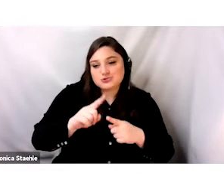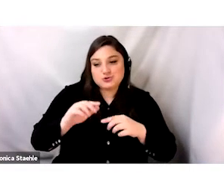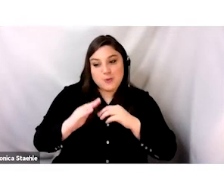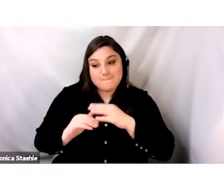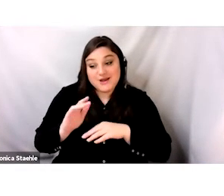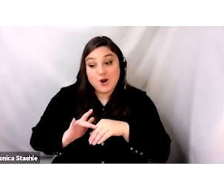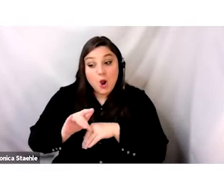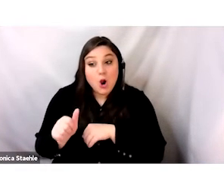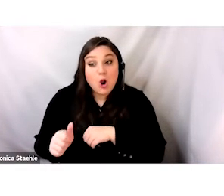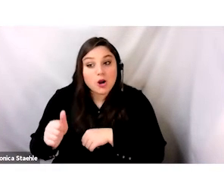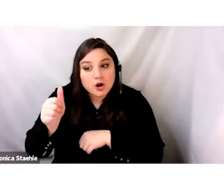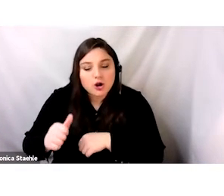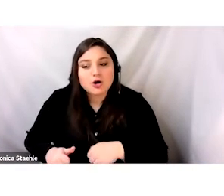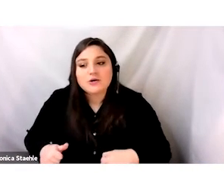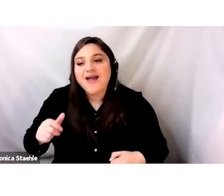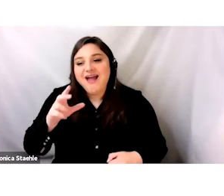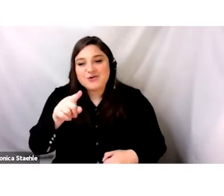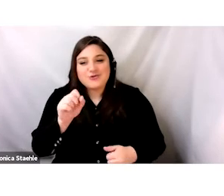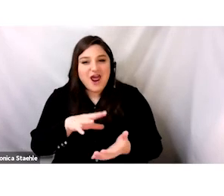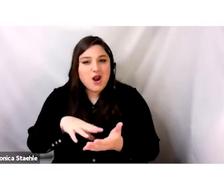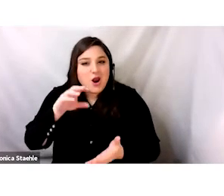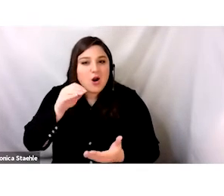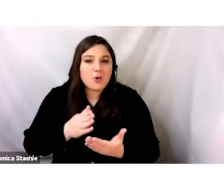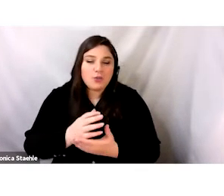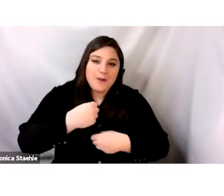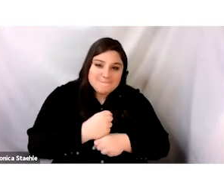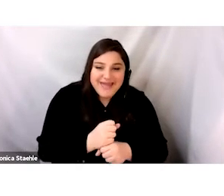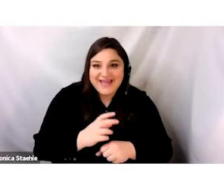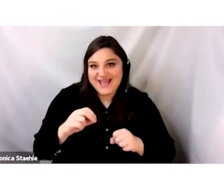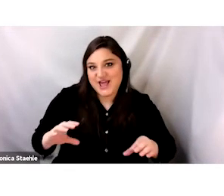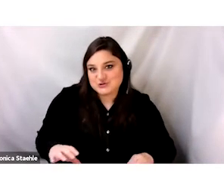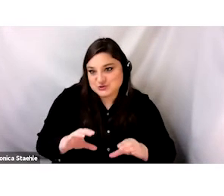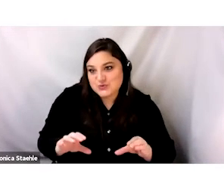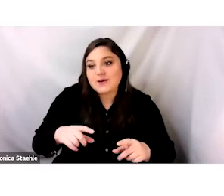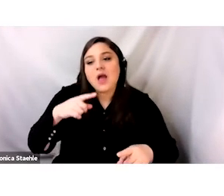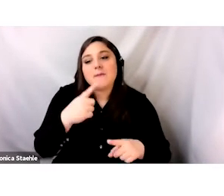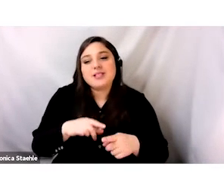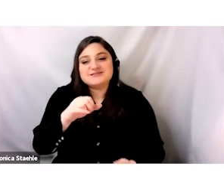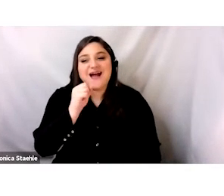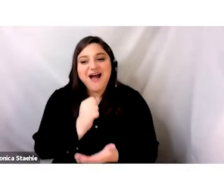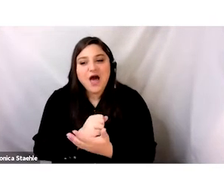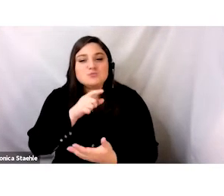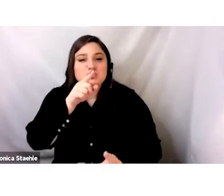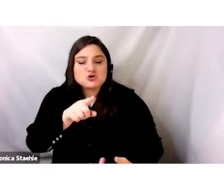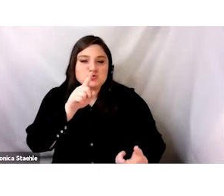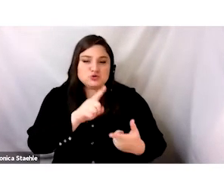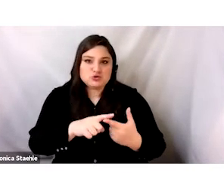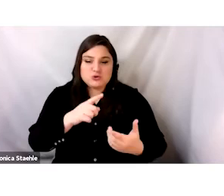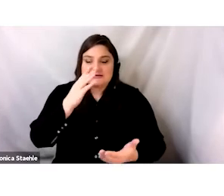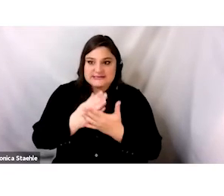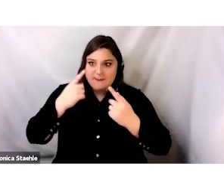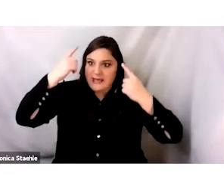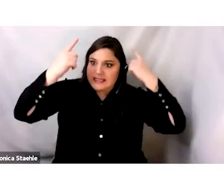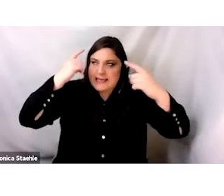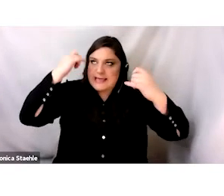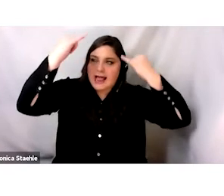in learning by making and by doing. And it helps you move out of your head, but really